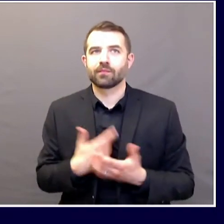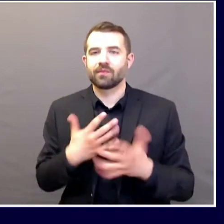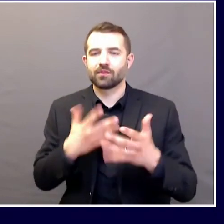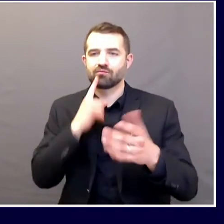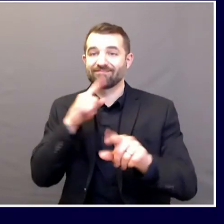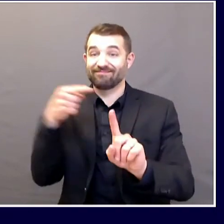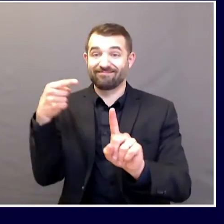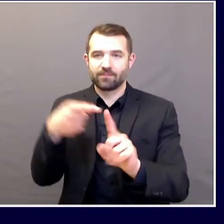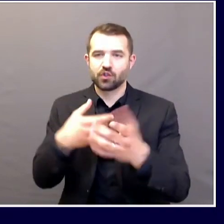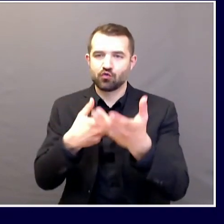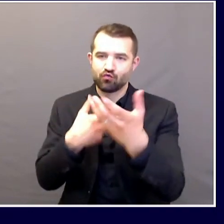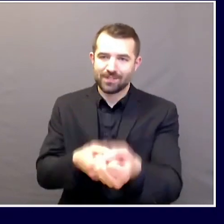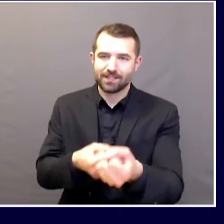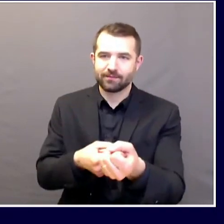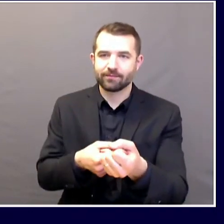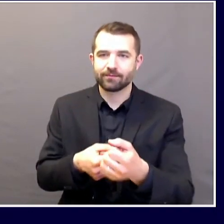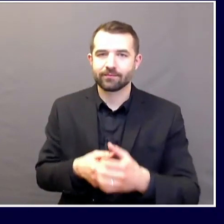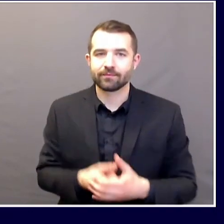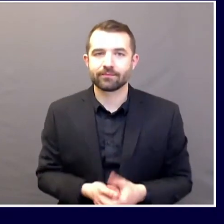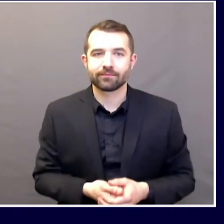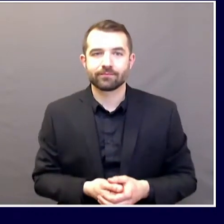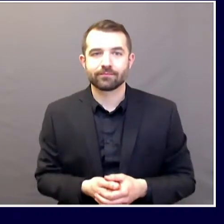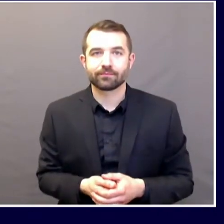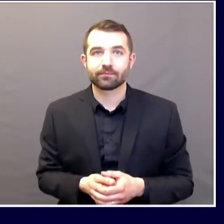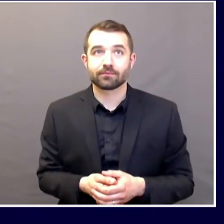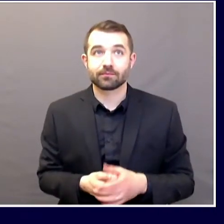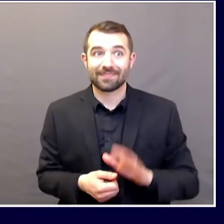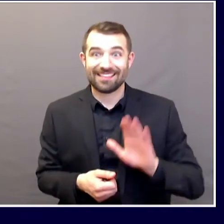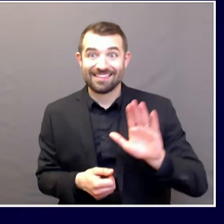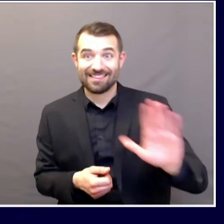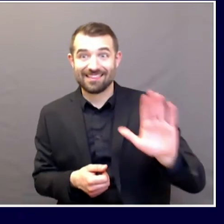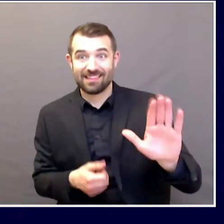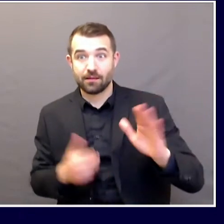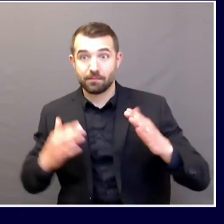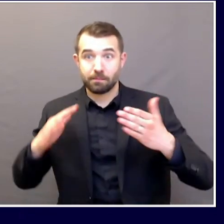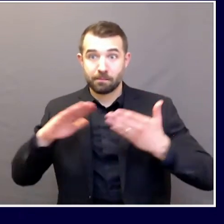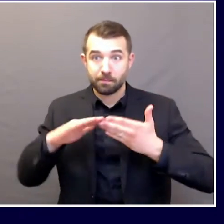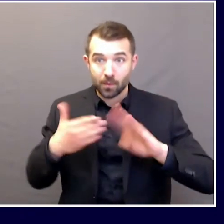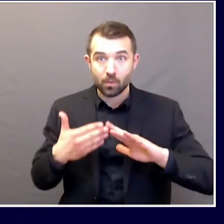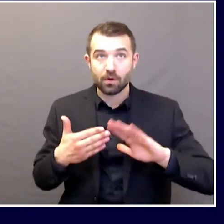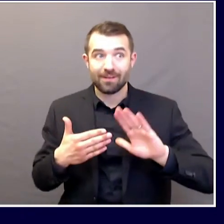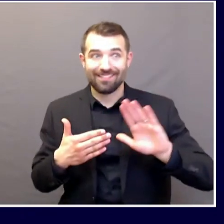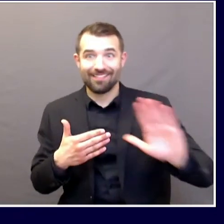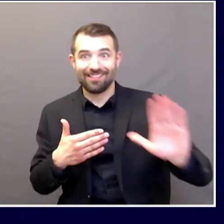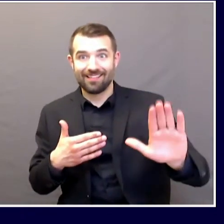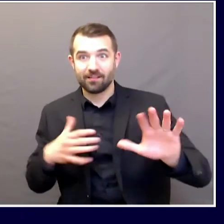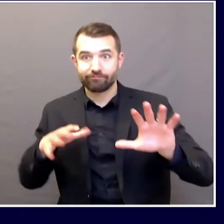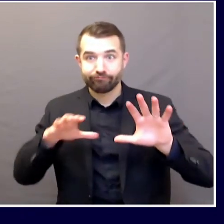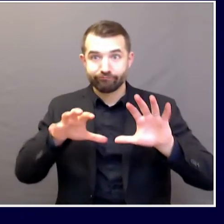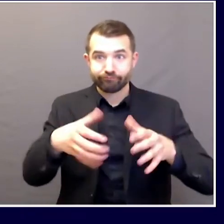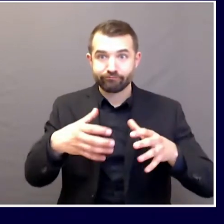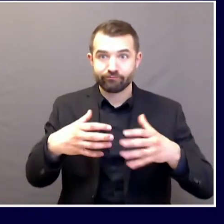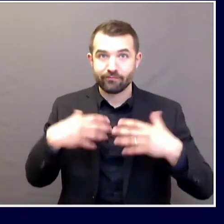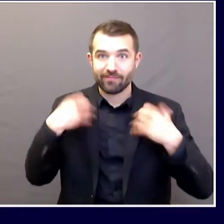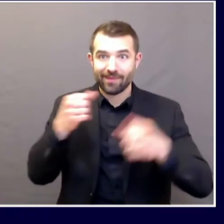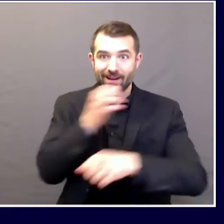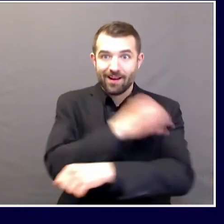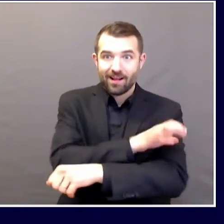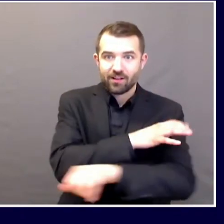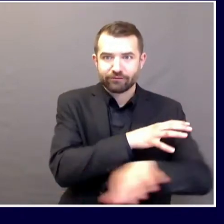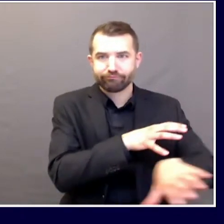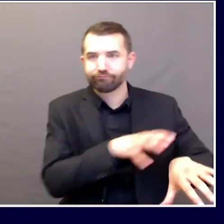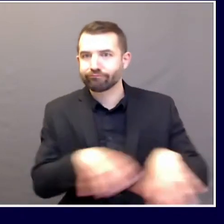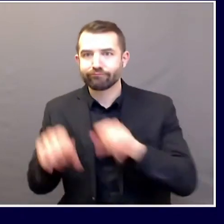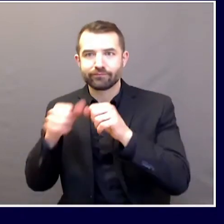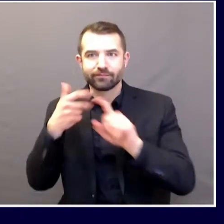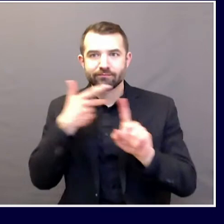community because the process was being undertaken by their own tribal health clinic. Another was the ease with which they were able to communicate with